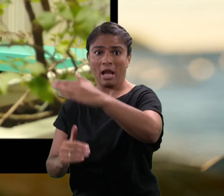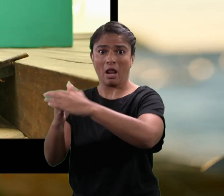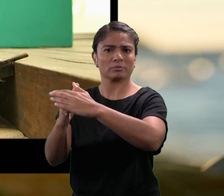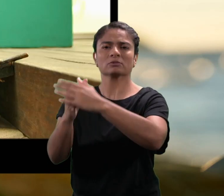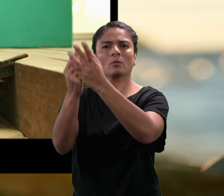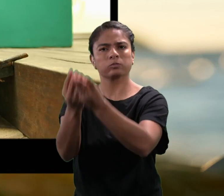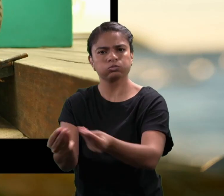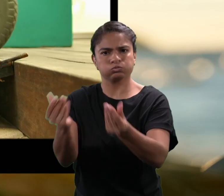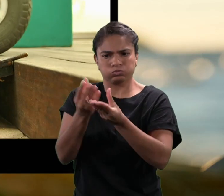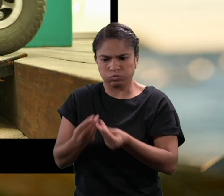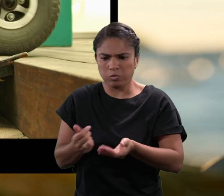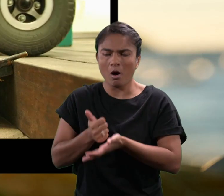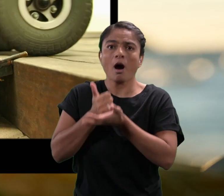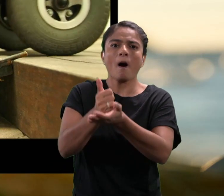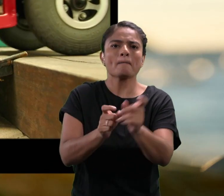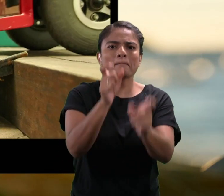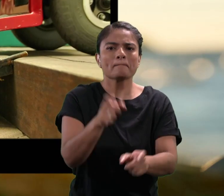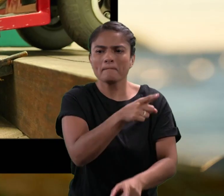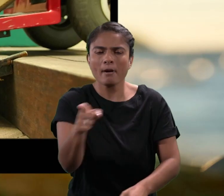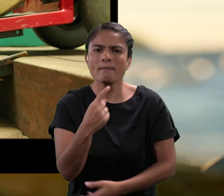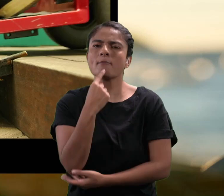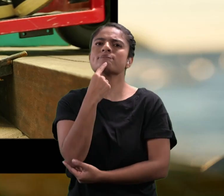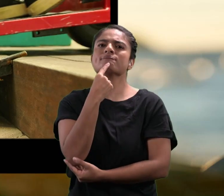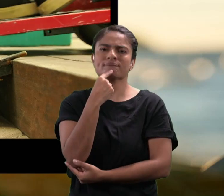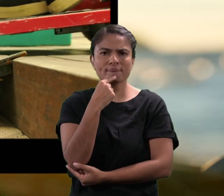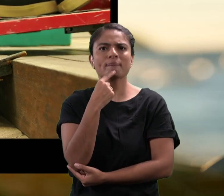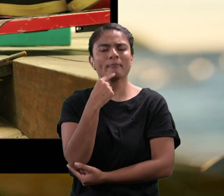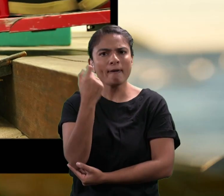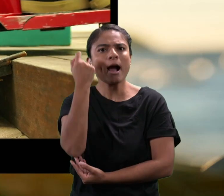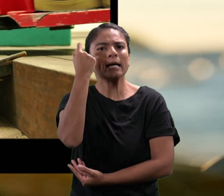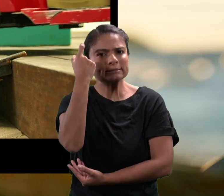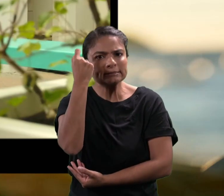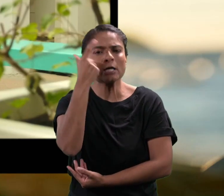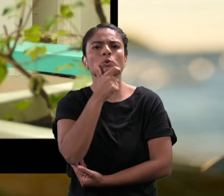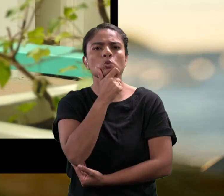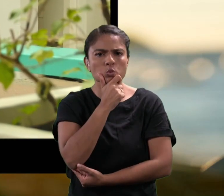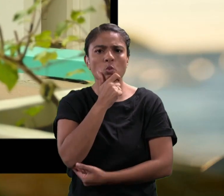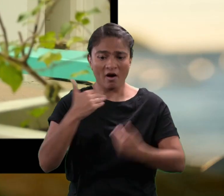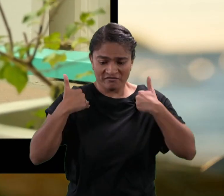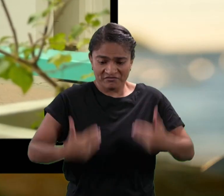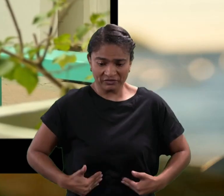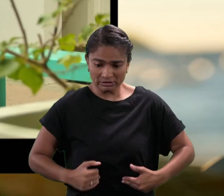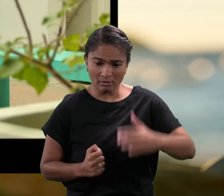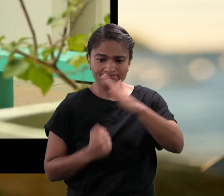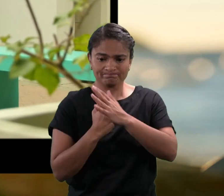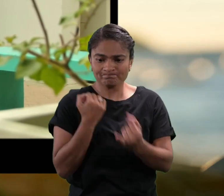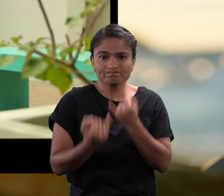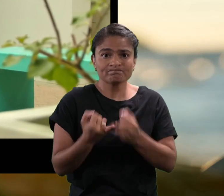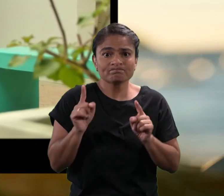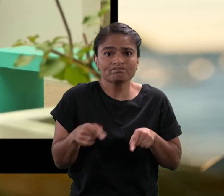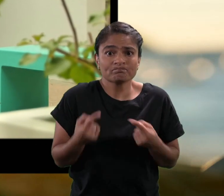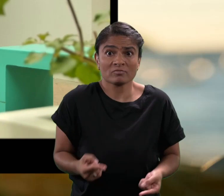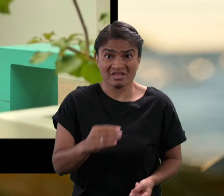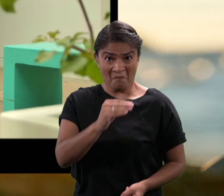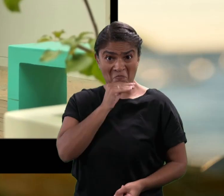deal, and I hope the people that are out there can also be able to understand that a physical